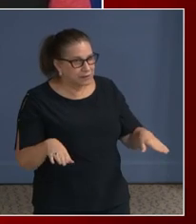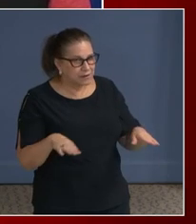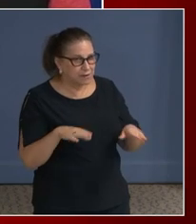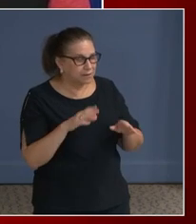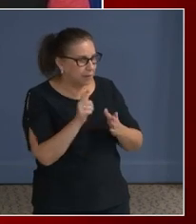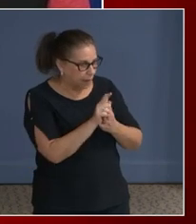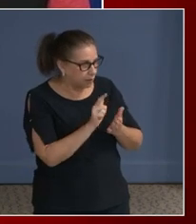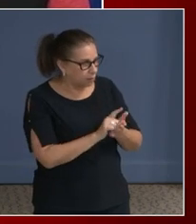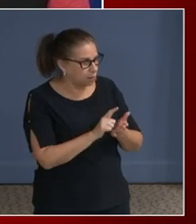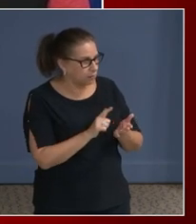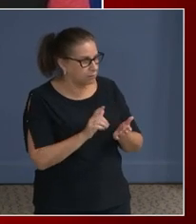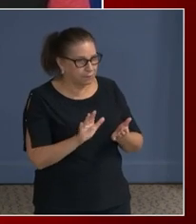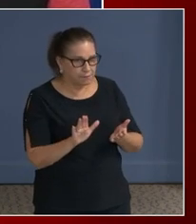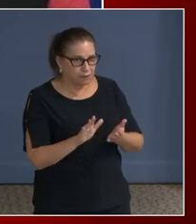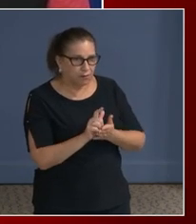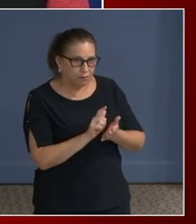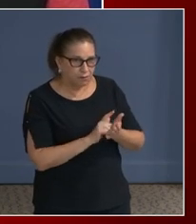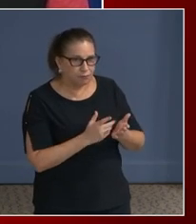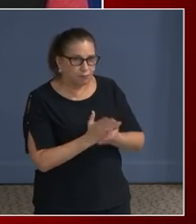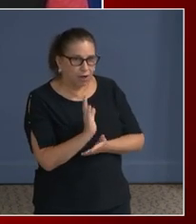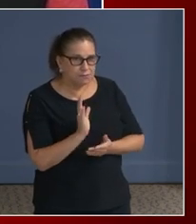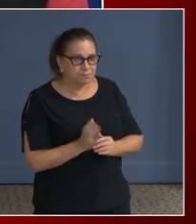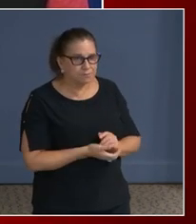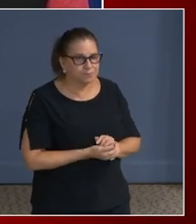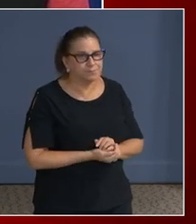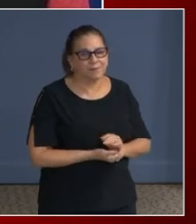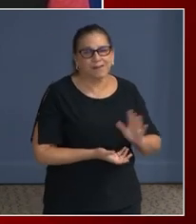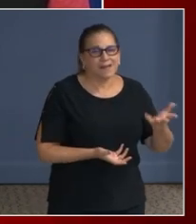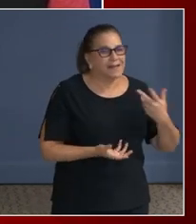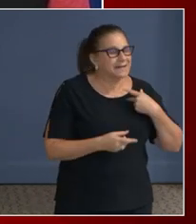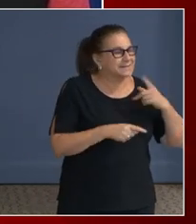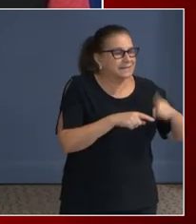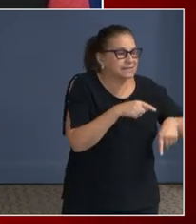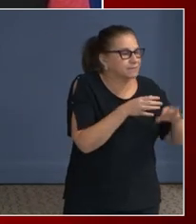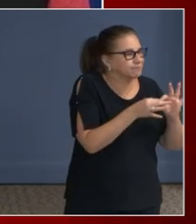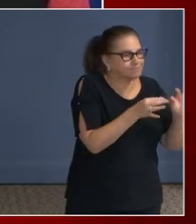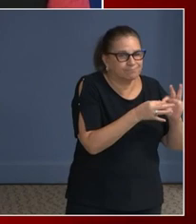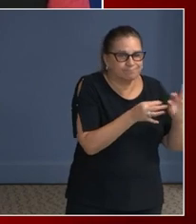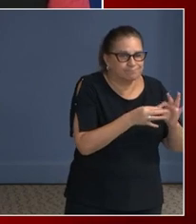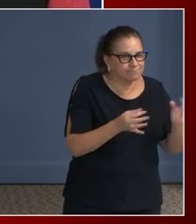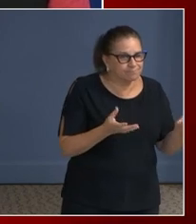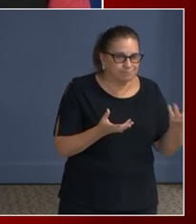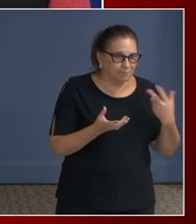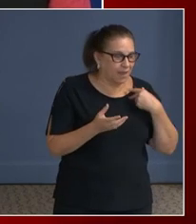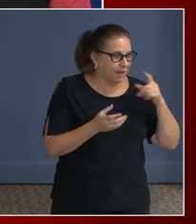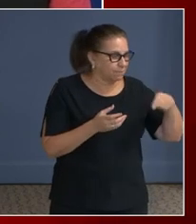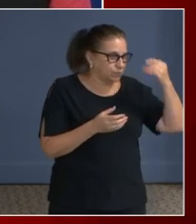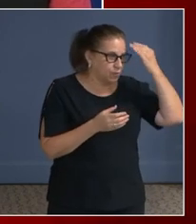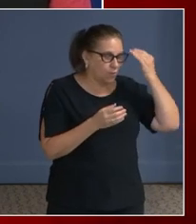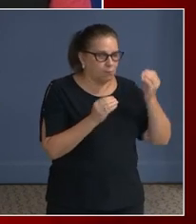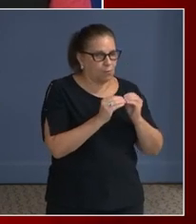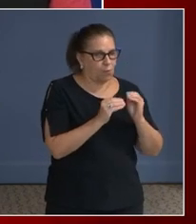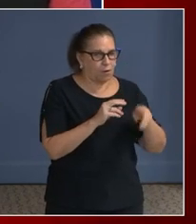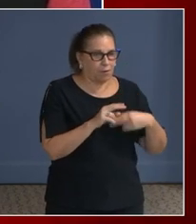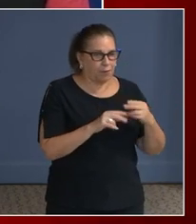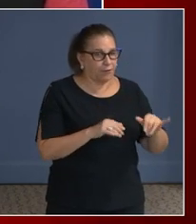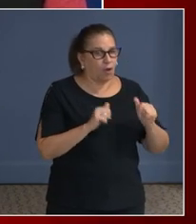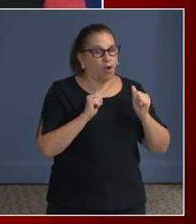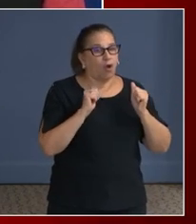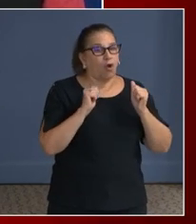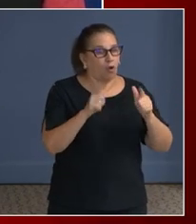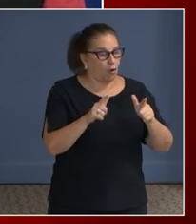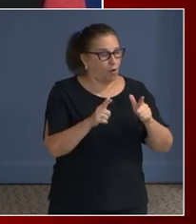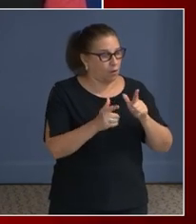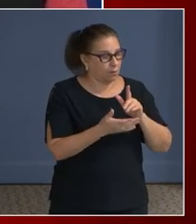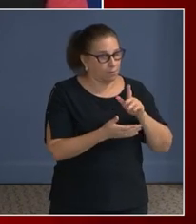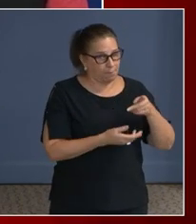packet. Well, I don't know. I can't comment on that until I know a little bit more, but I can say all public education has